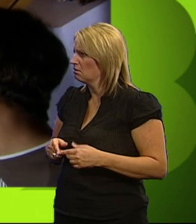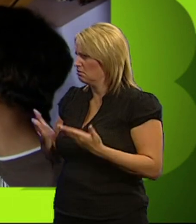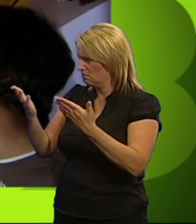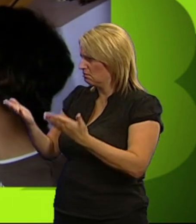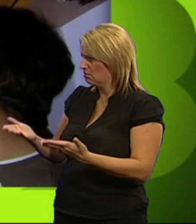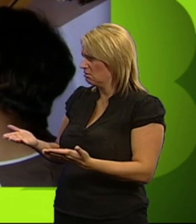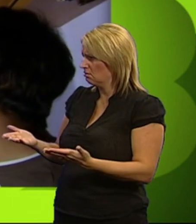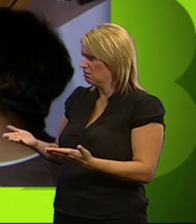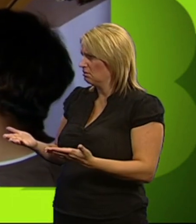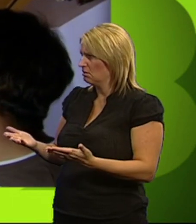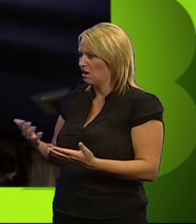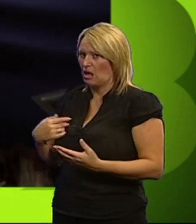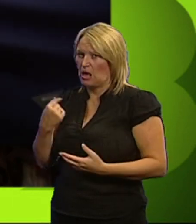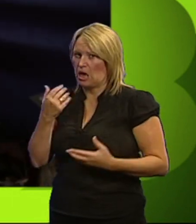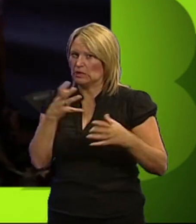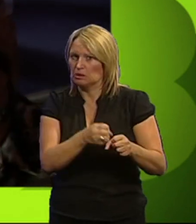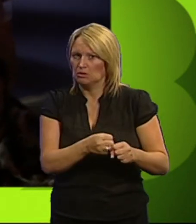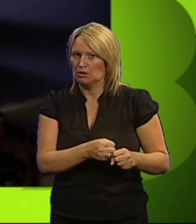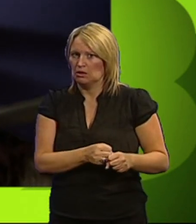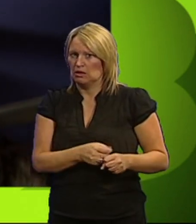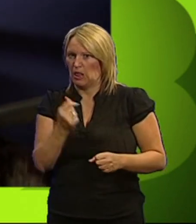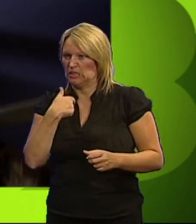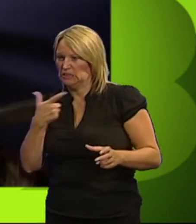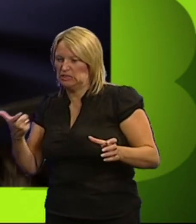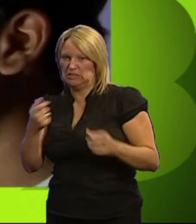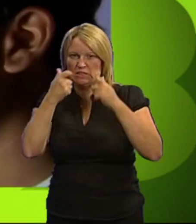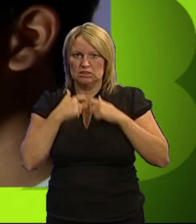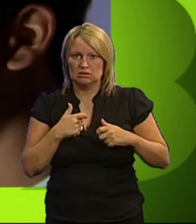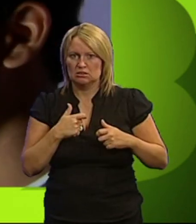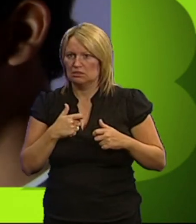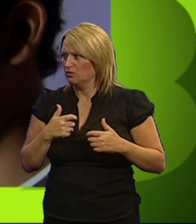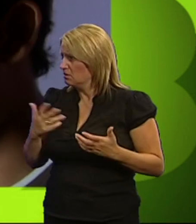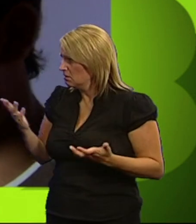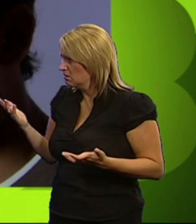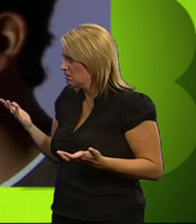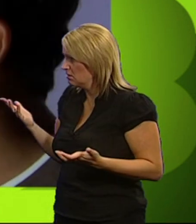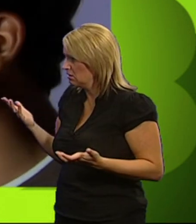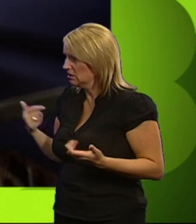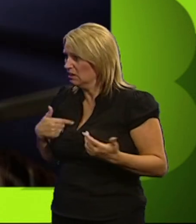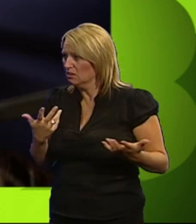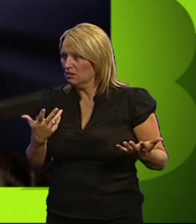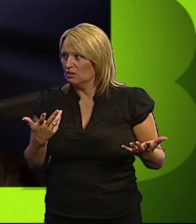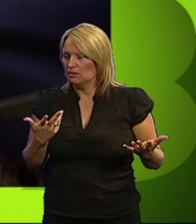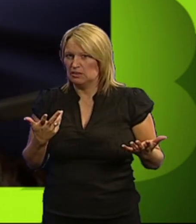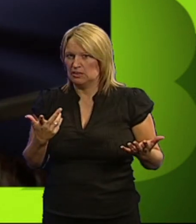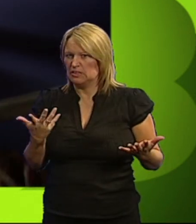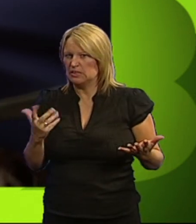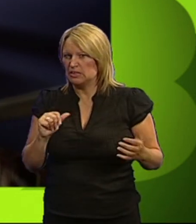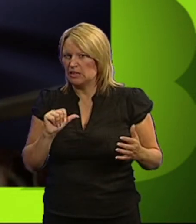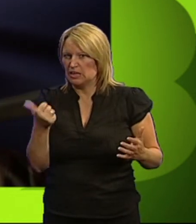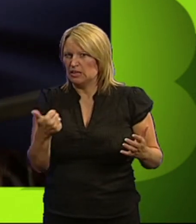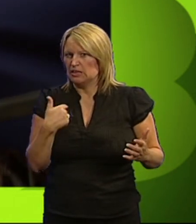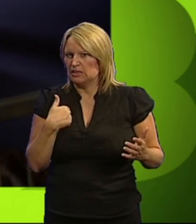What happened to you? I nearly had him, Jono. I nearly slayed a vampire. Of course you did. I did, I swear. And the next